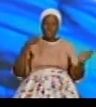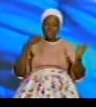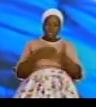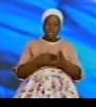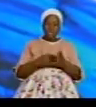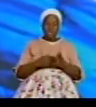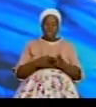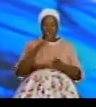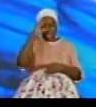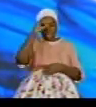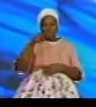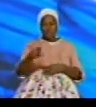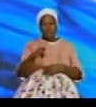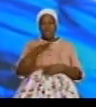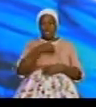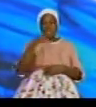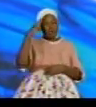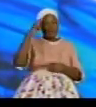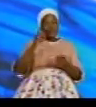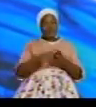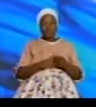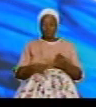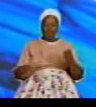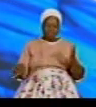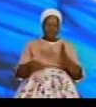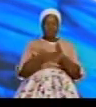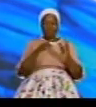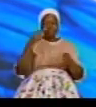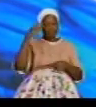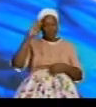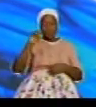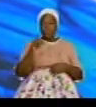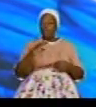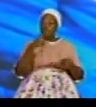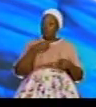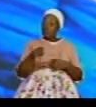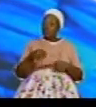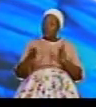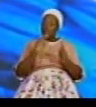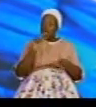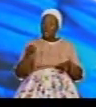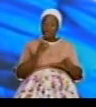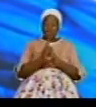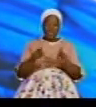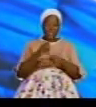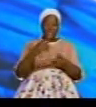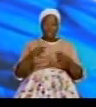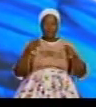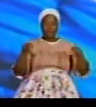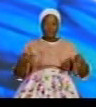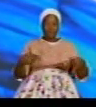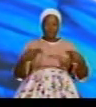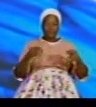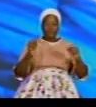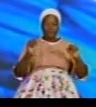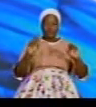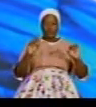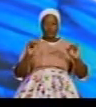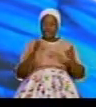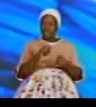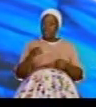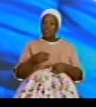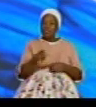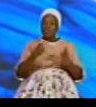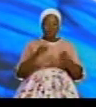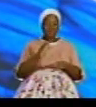a reason to cut him down? Those people are like the Pharisees. Those Pharisees did not get to